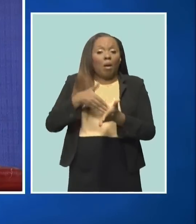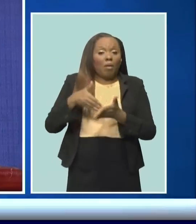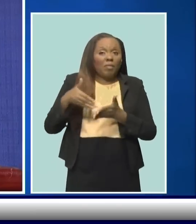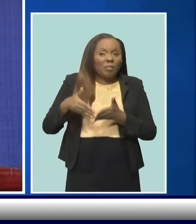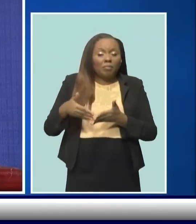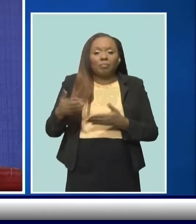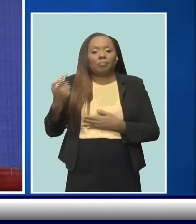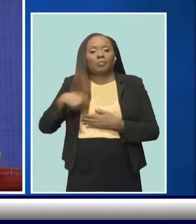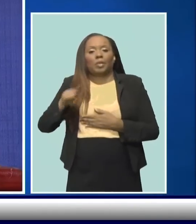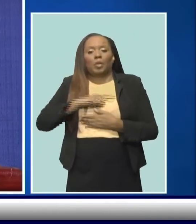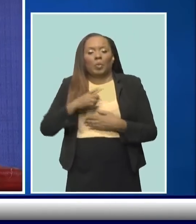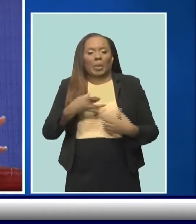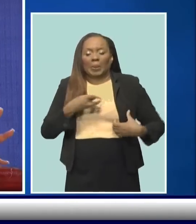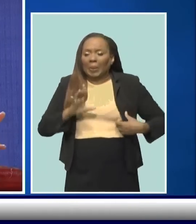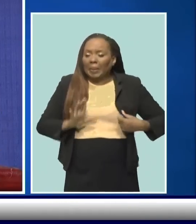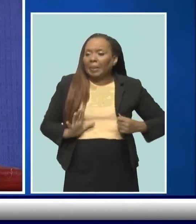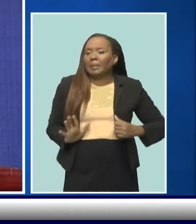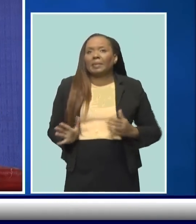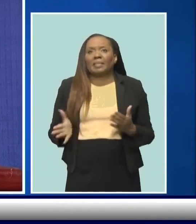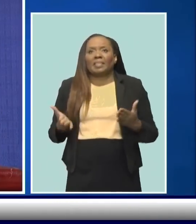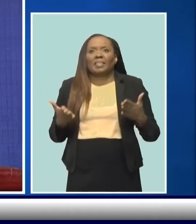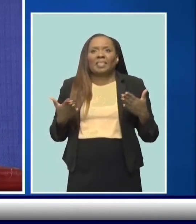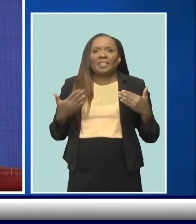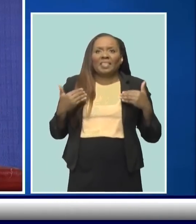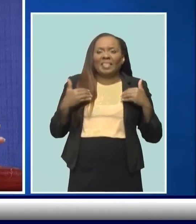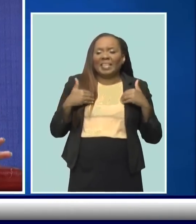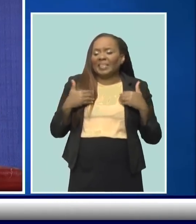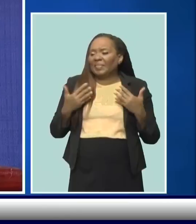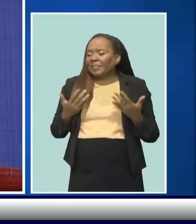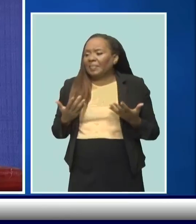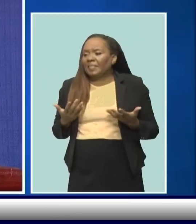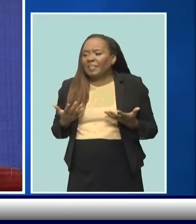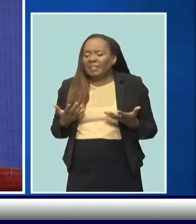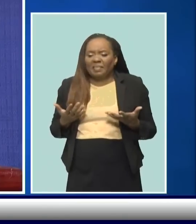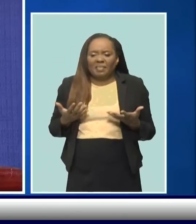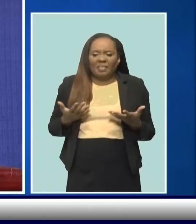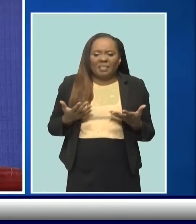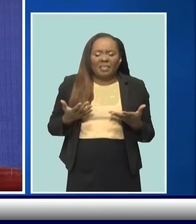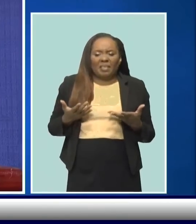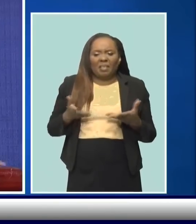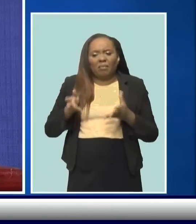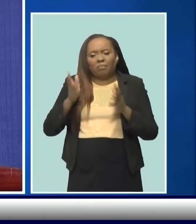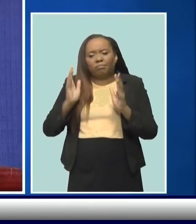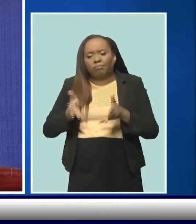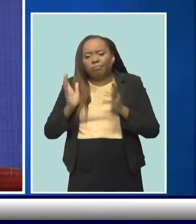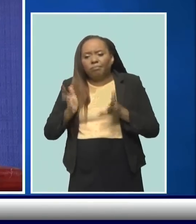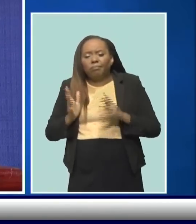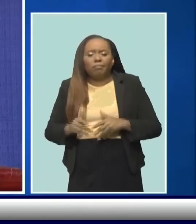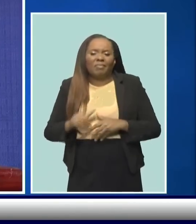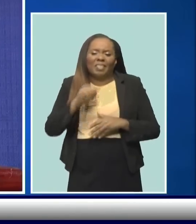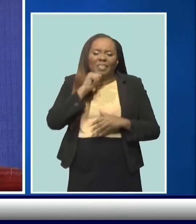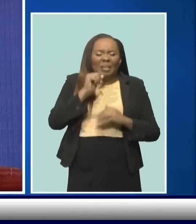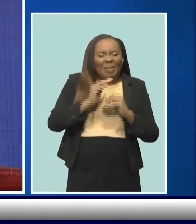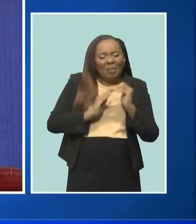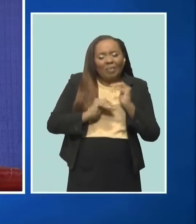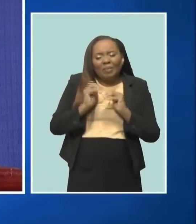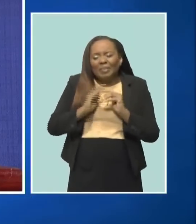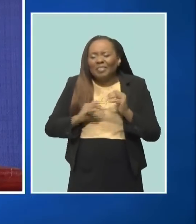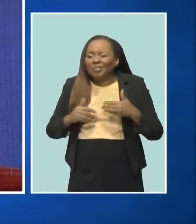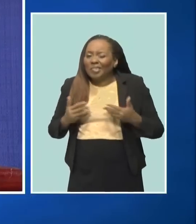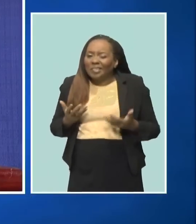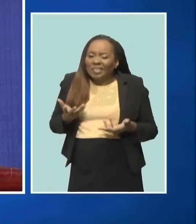have those tingly and comfortable conversations. This workshop is also